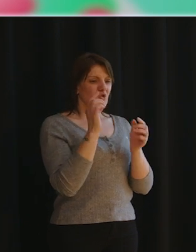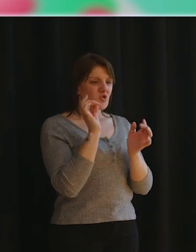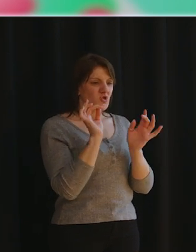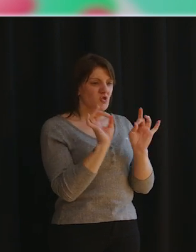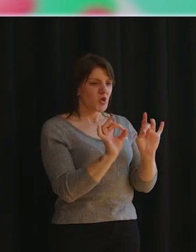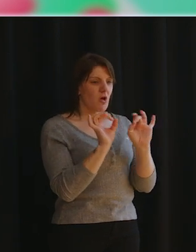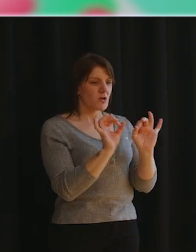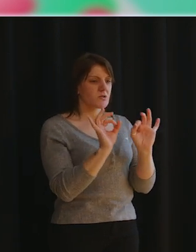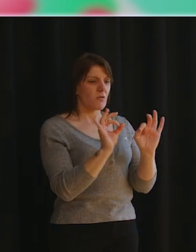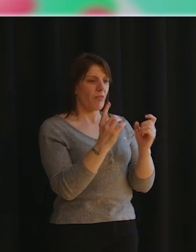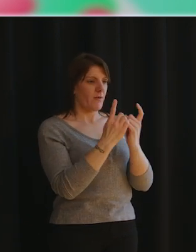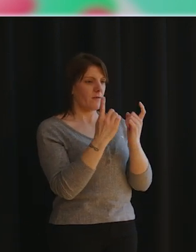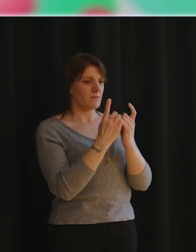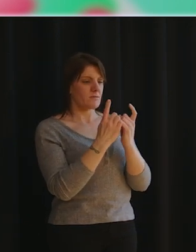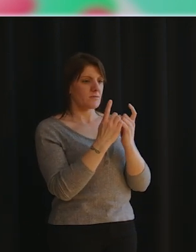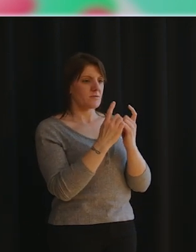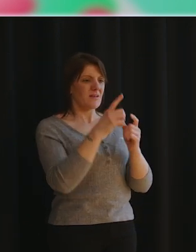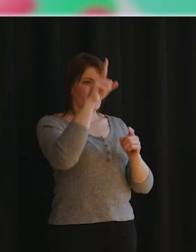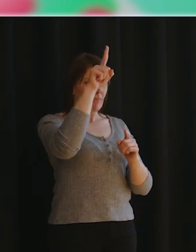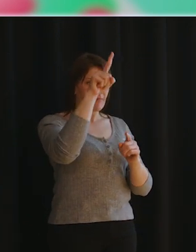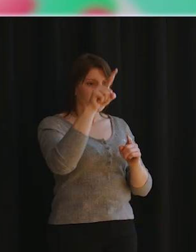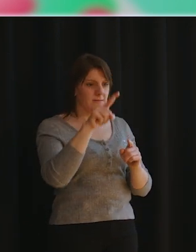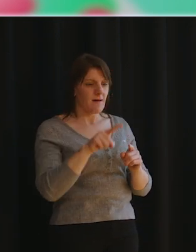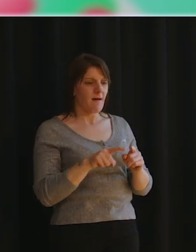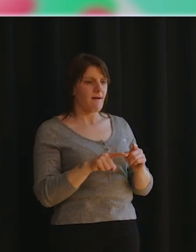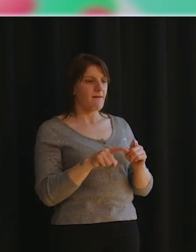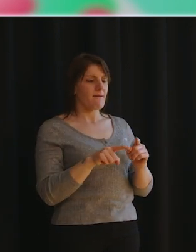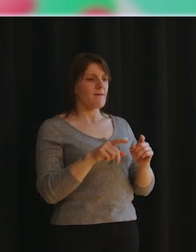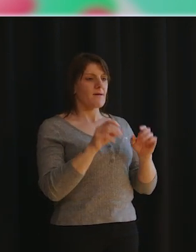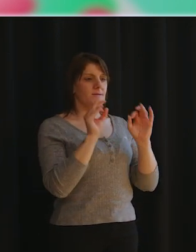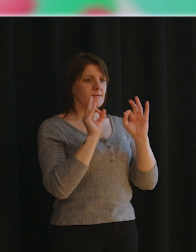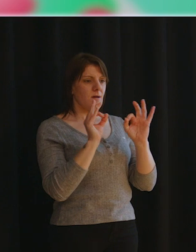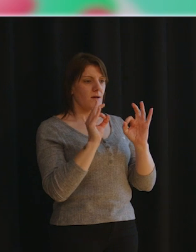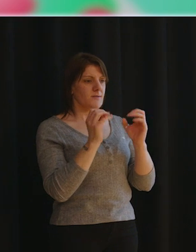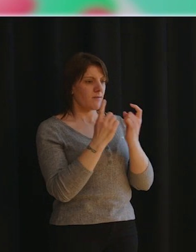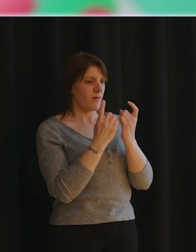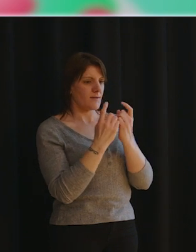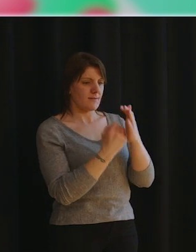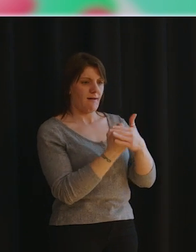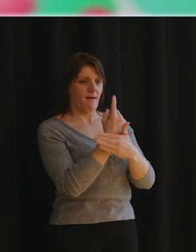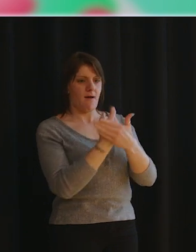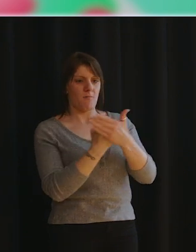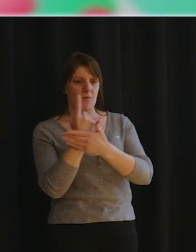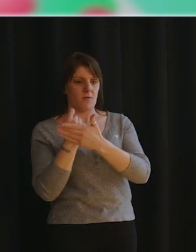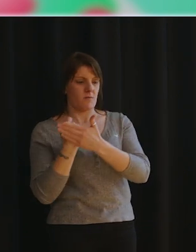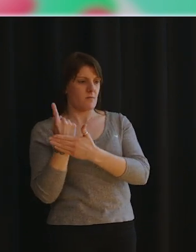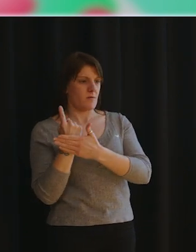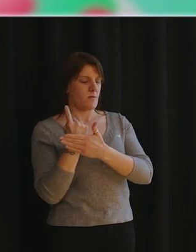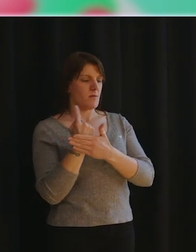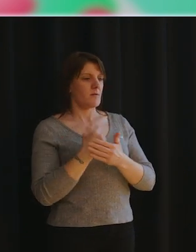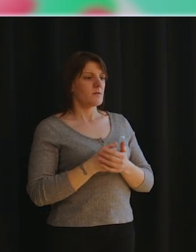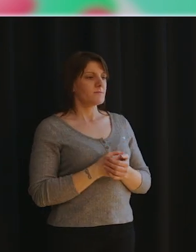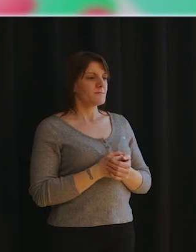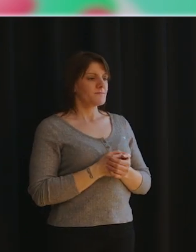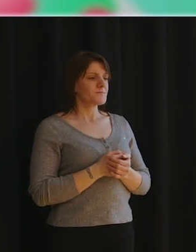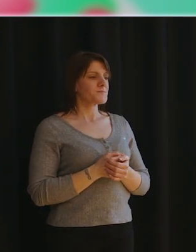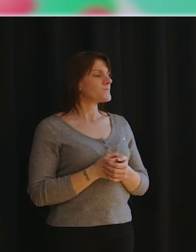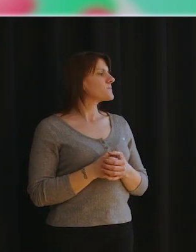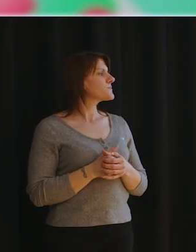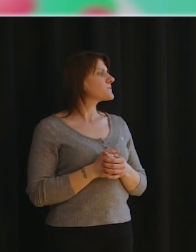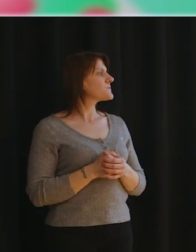points during a day, certain rub points during an hour that they may take across.